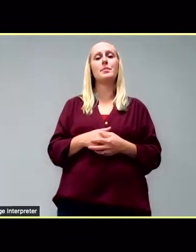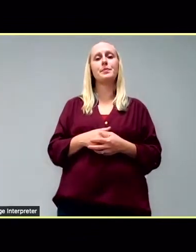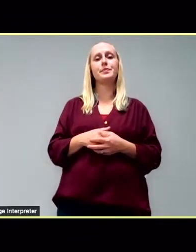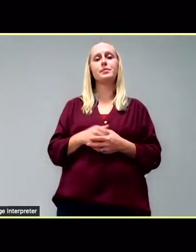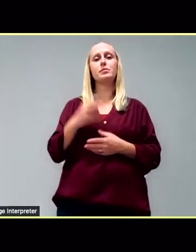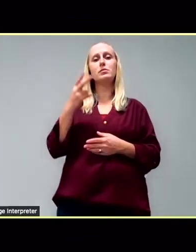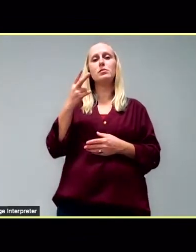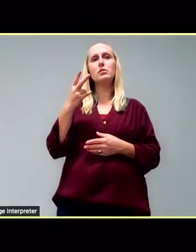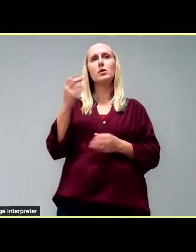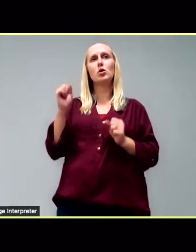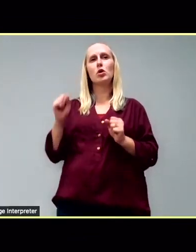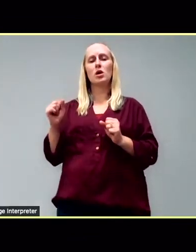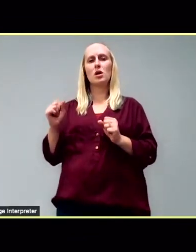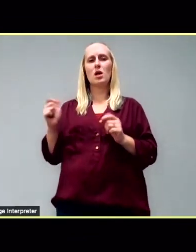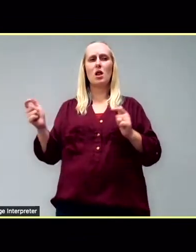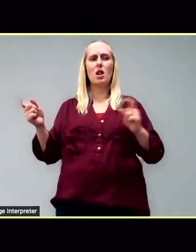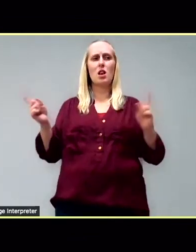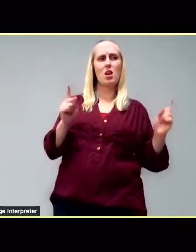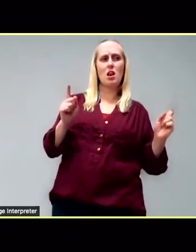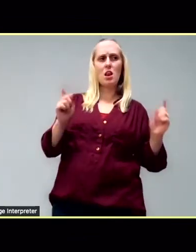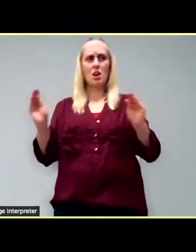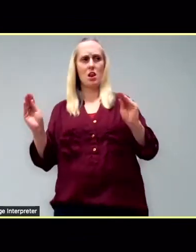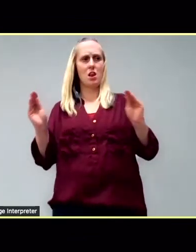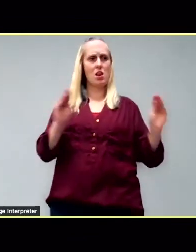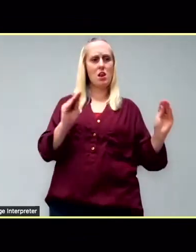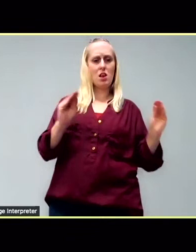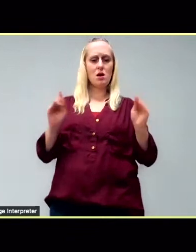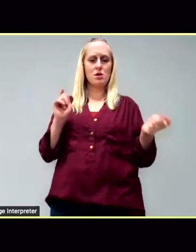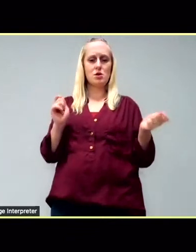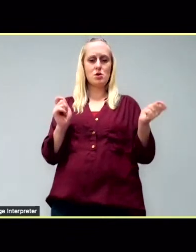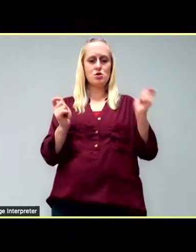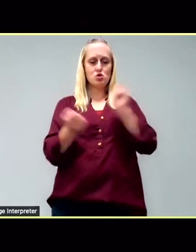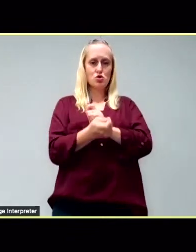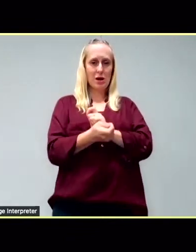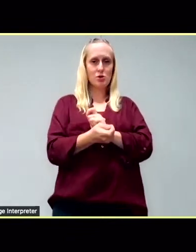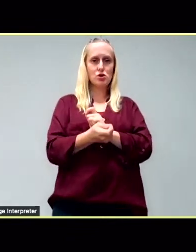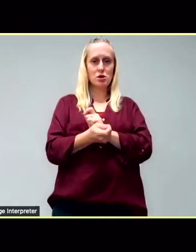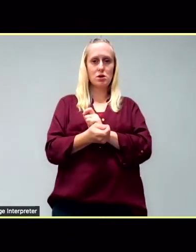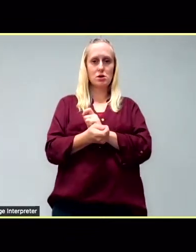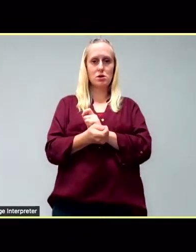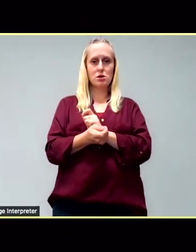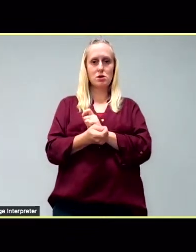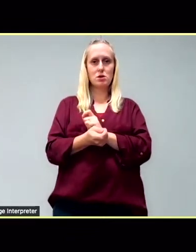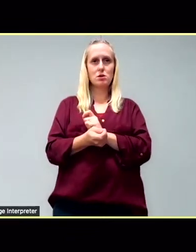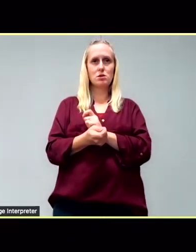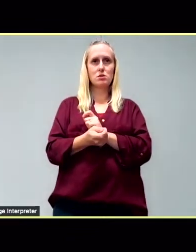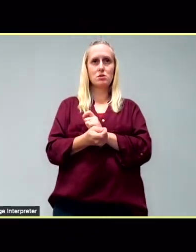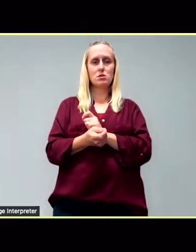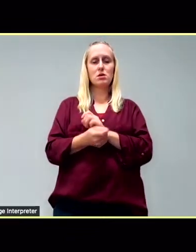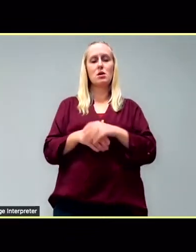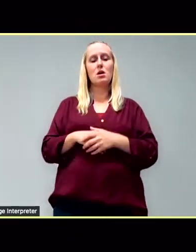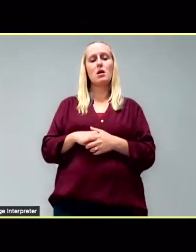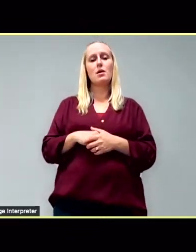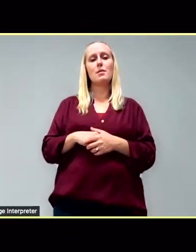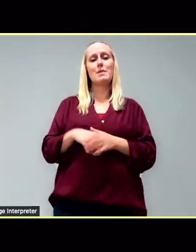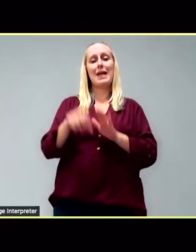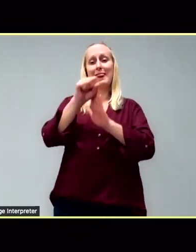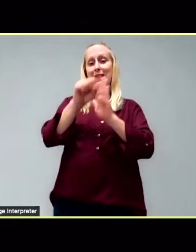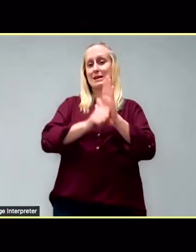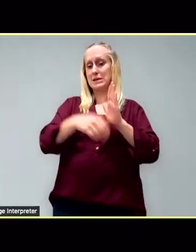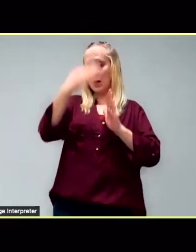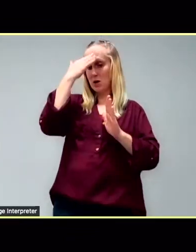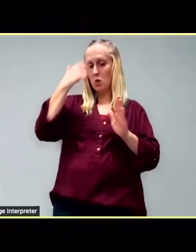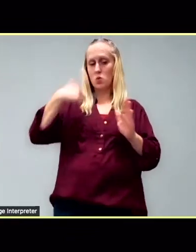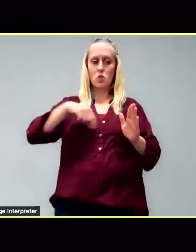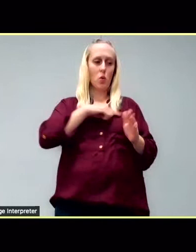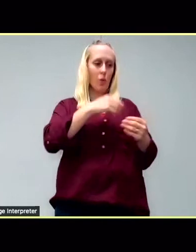one direction or another, favoring the formation of either trivalent or hexavalent. And so the state knows this, we knew